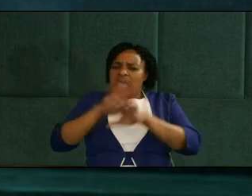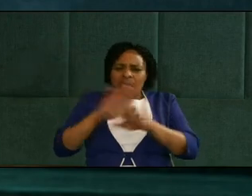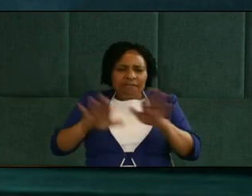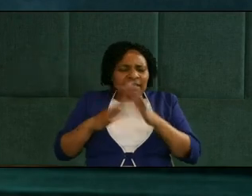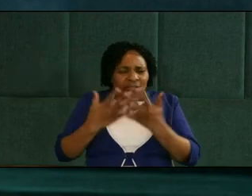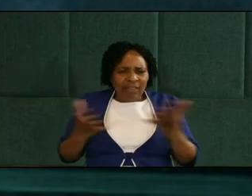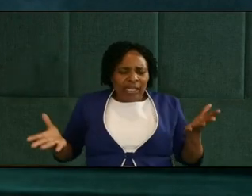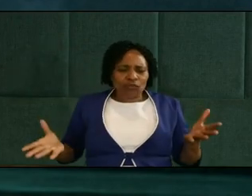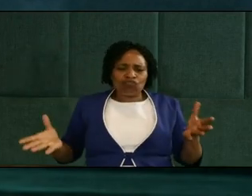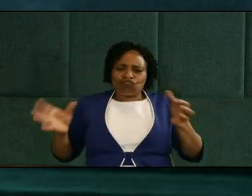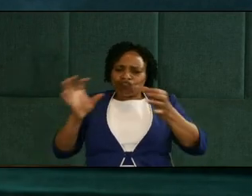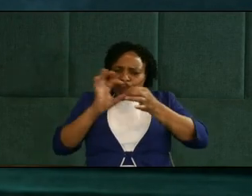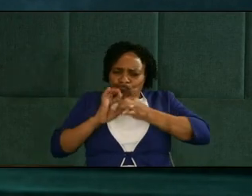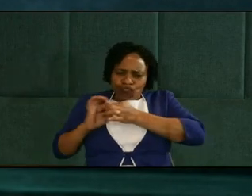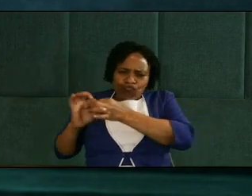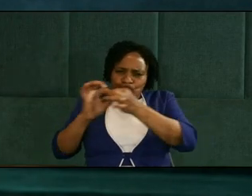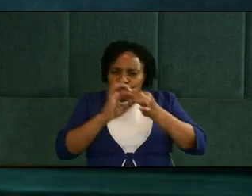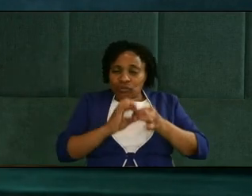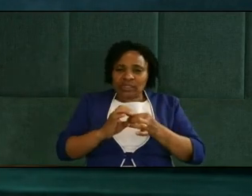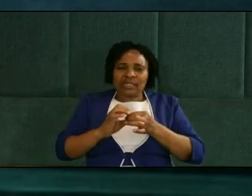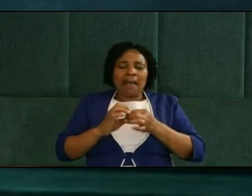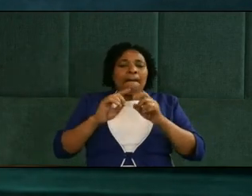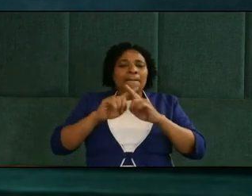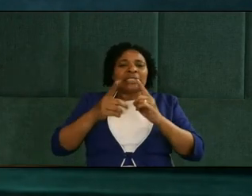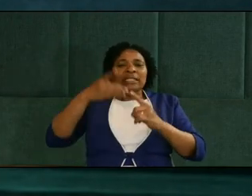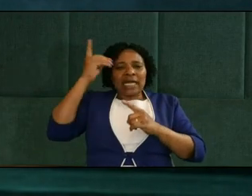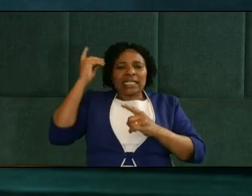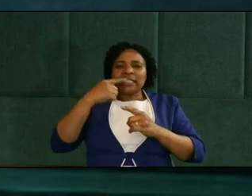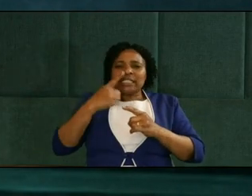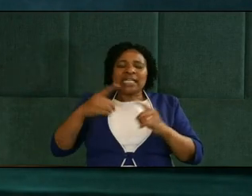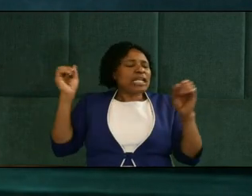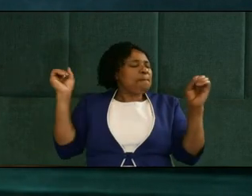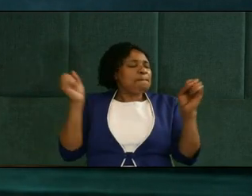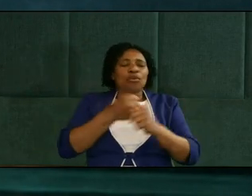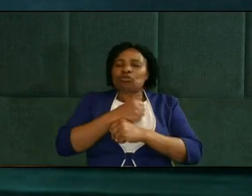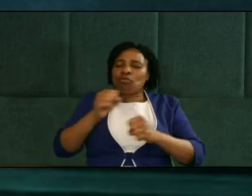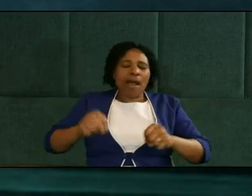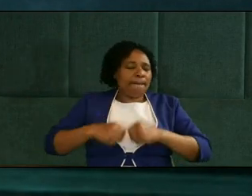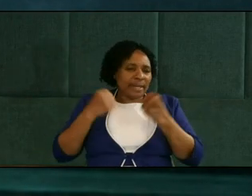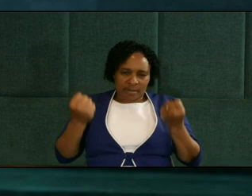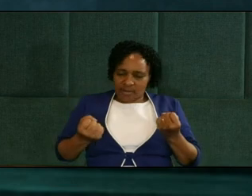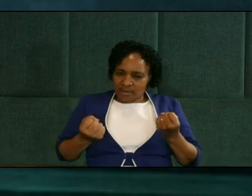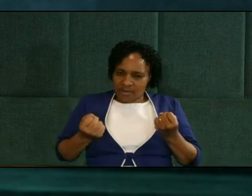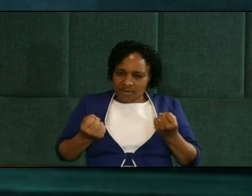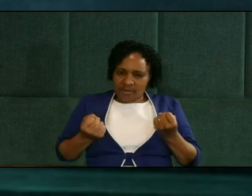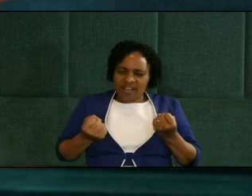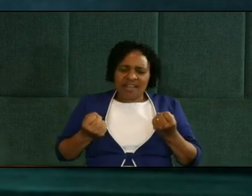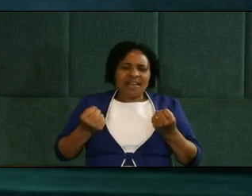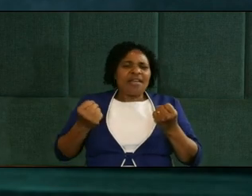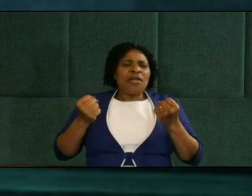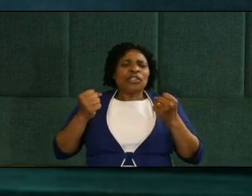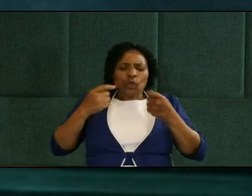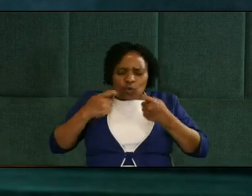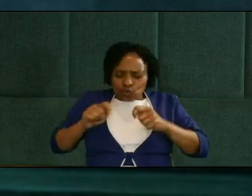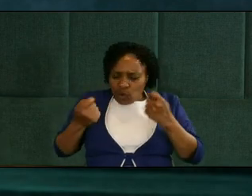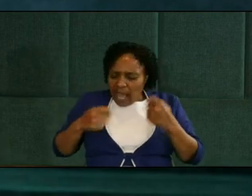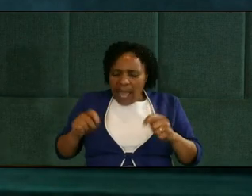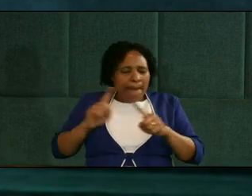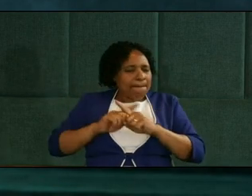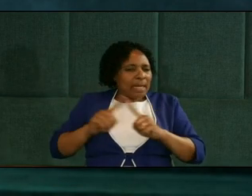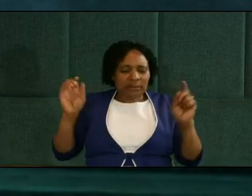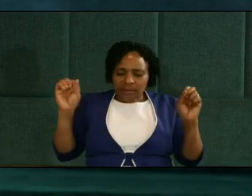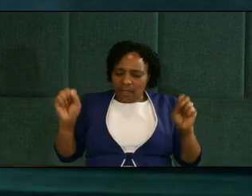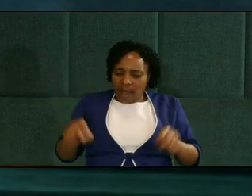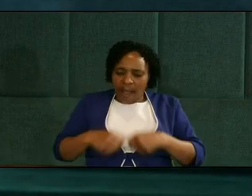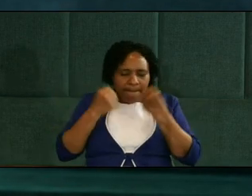together. And Daniel says it will not happen. No matter what they do, it will not happen because iron